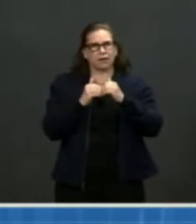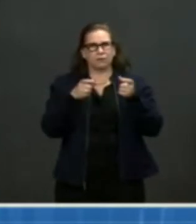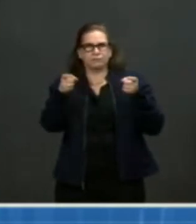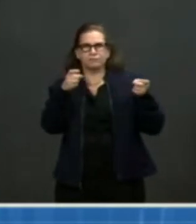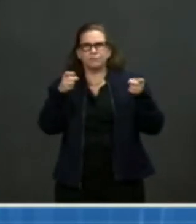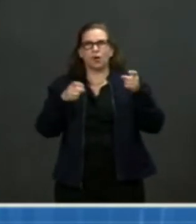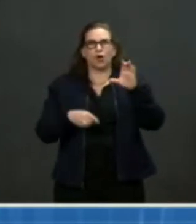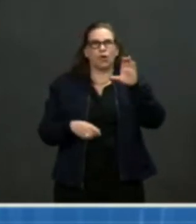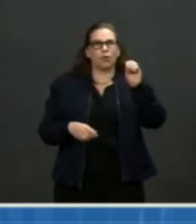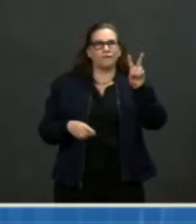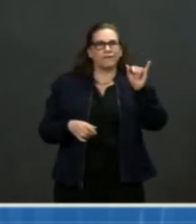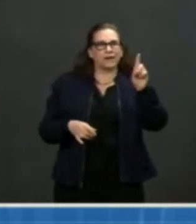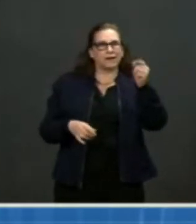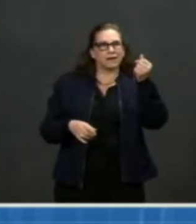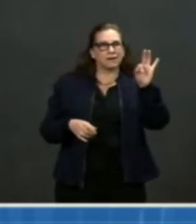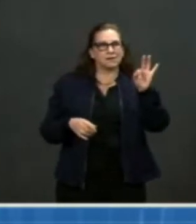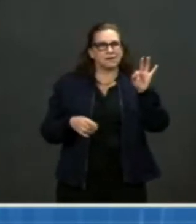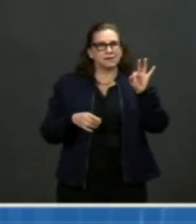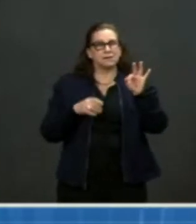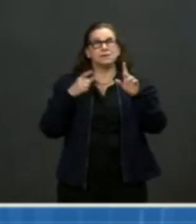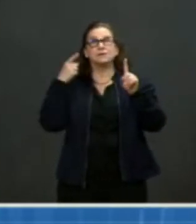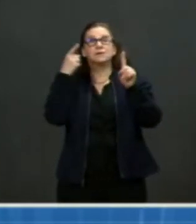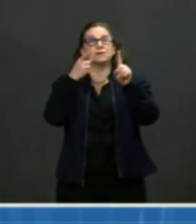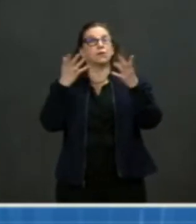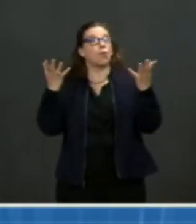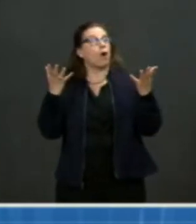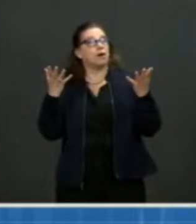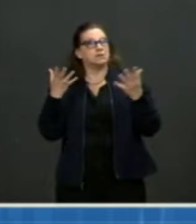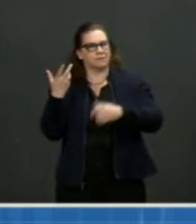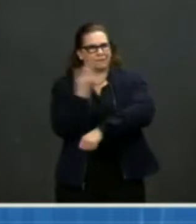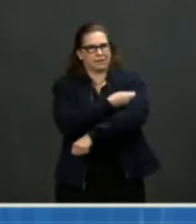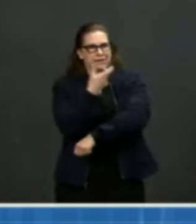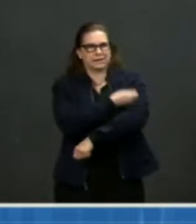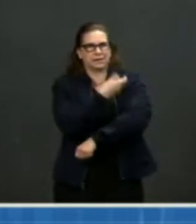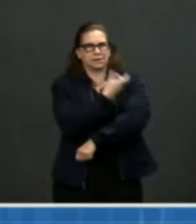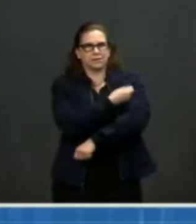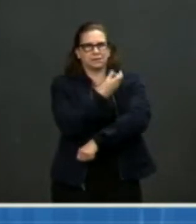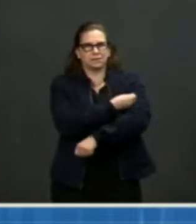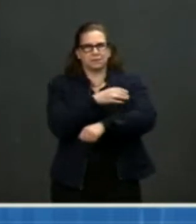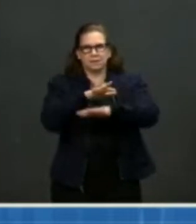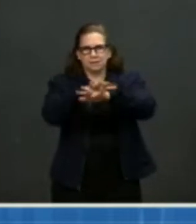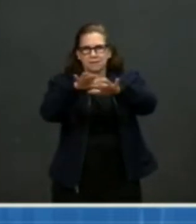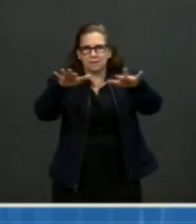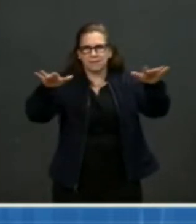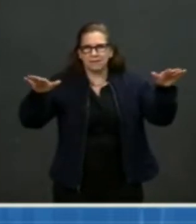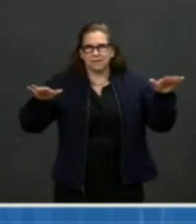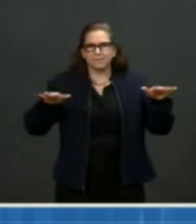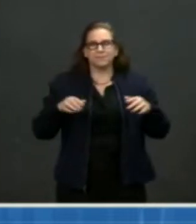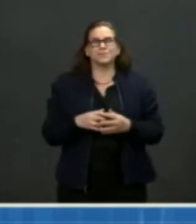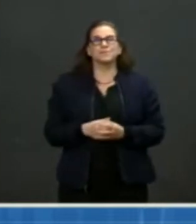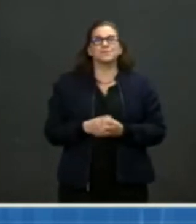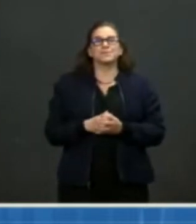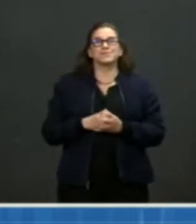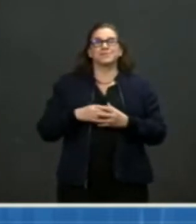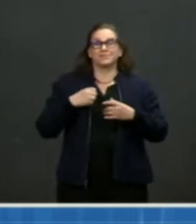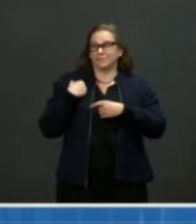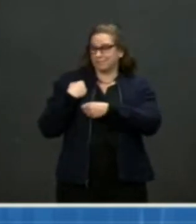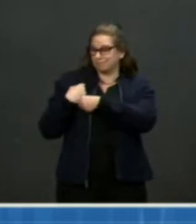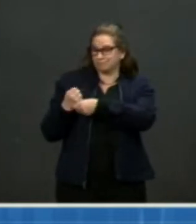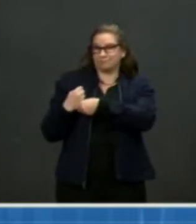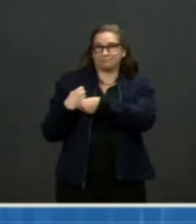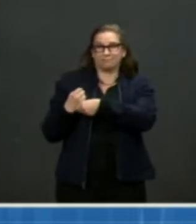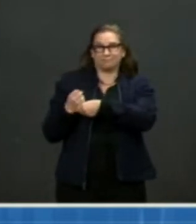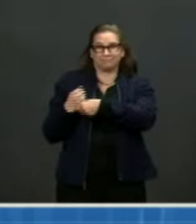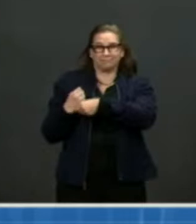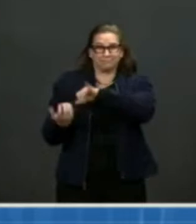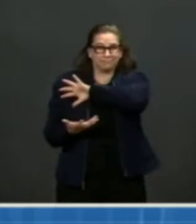Vaccinations. We've had to significantly ramp up vaccine production to a level more than double when we arrived, acquired enough